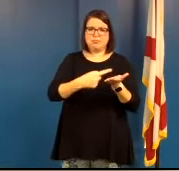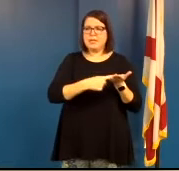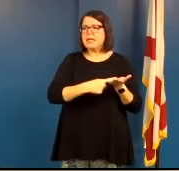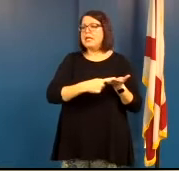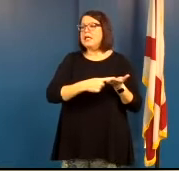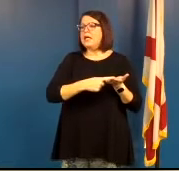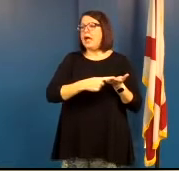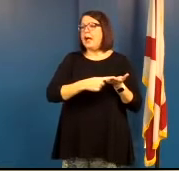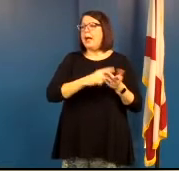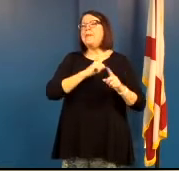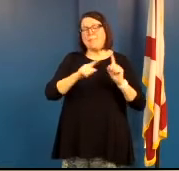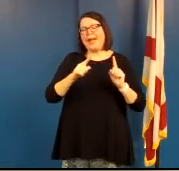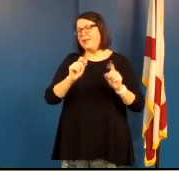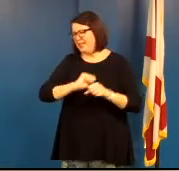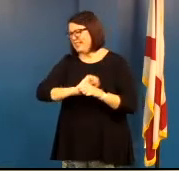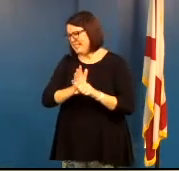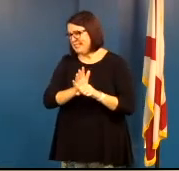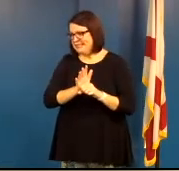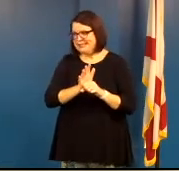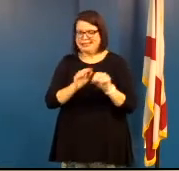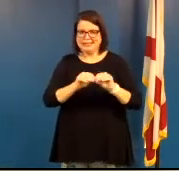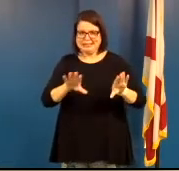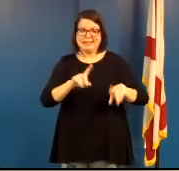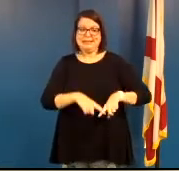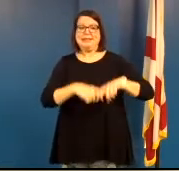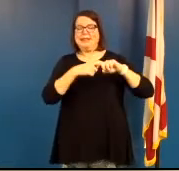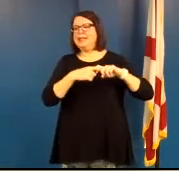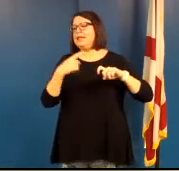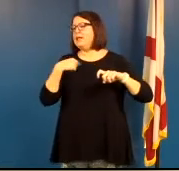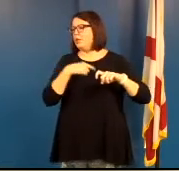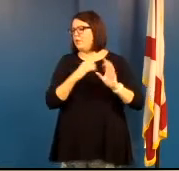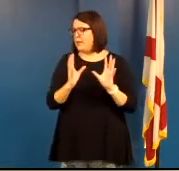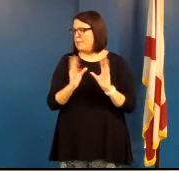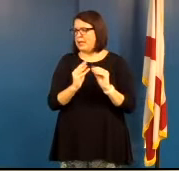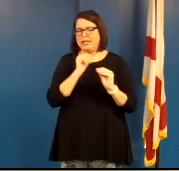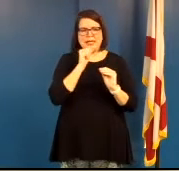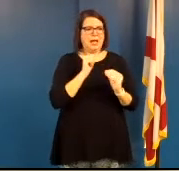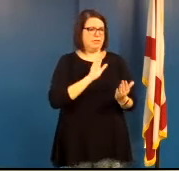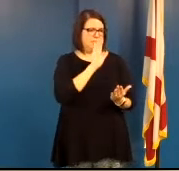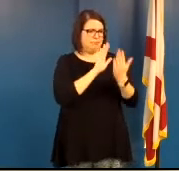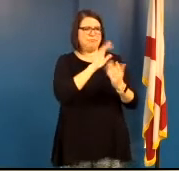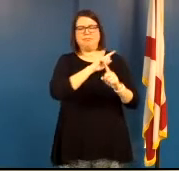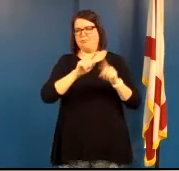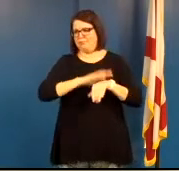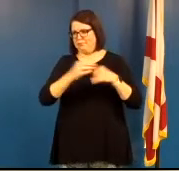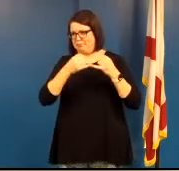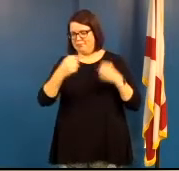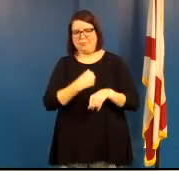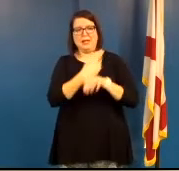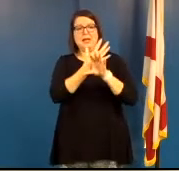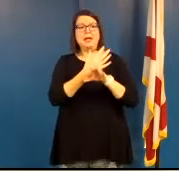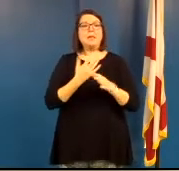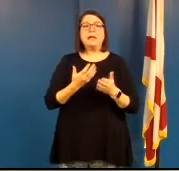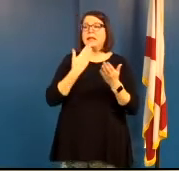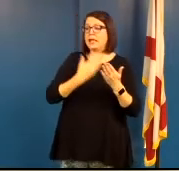meeting virtually. So thank you to the union team, their negotiator, Rick Smith, and also our